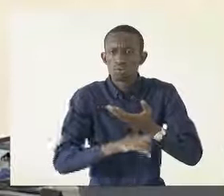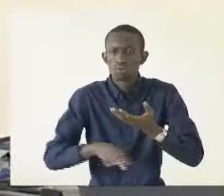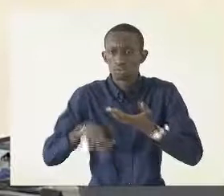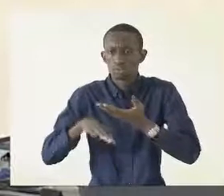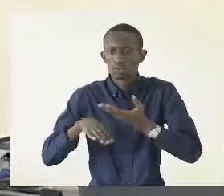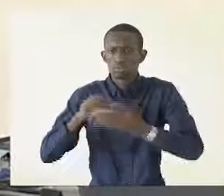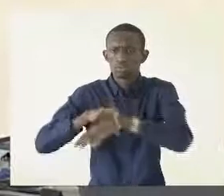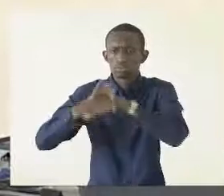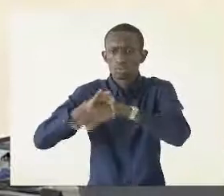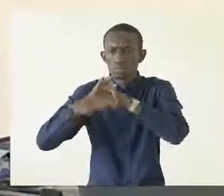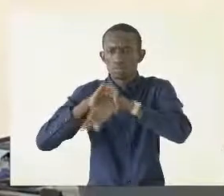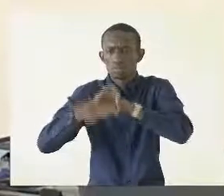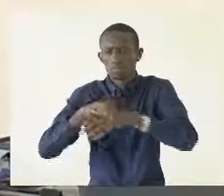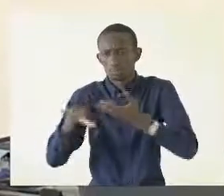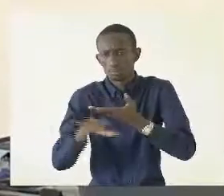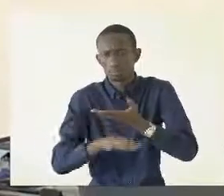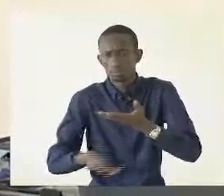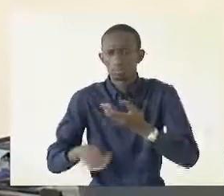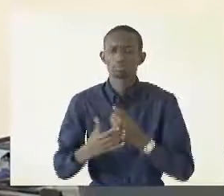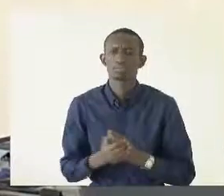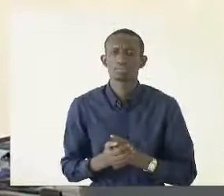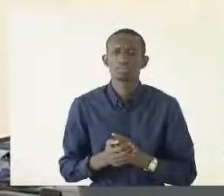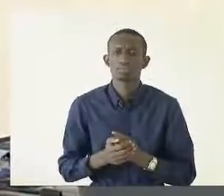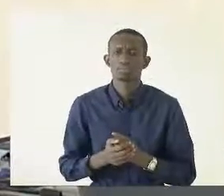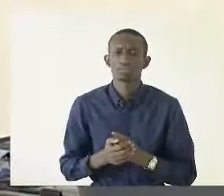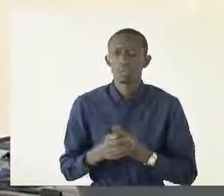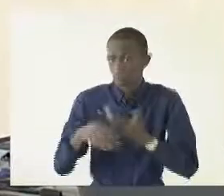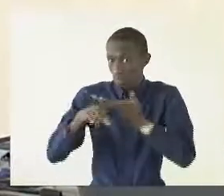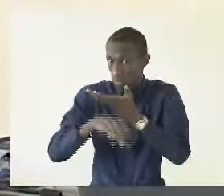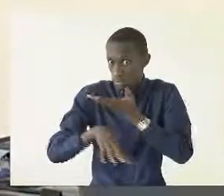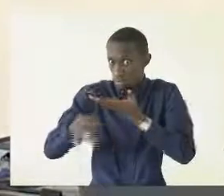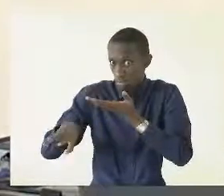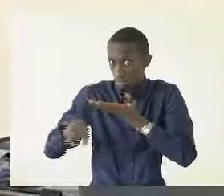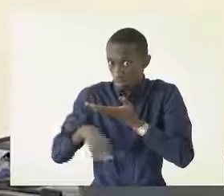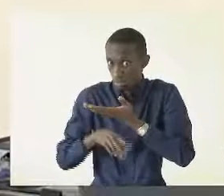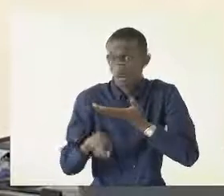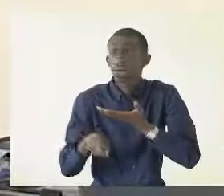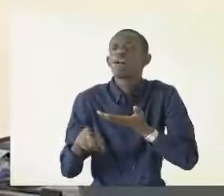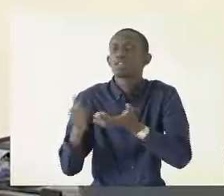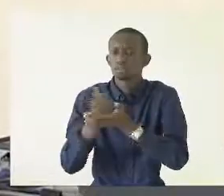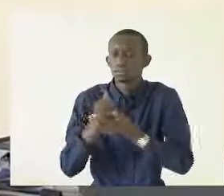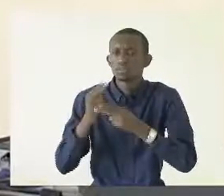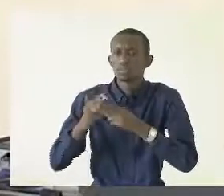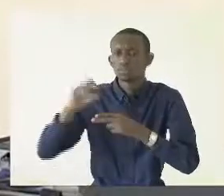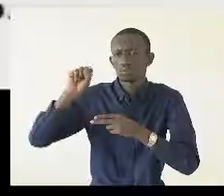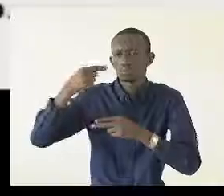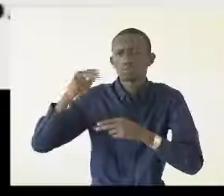above the soil are organs which make shoot system.